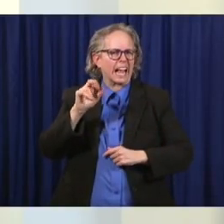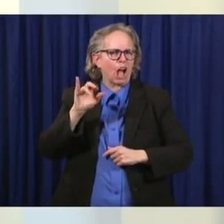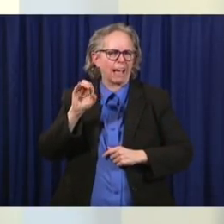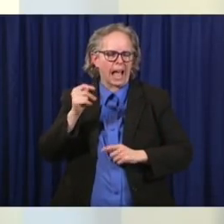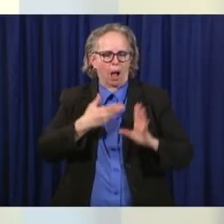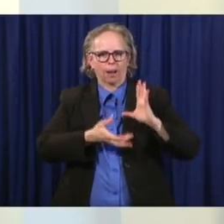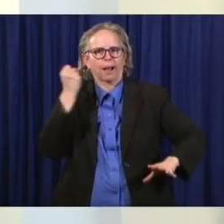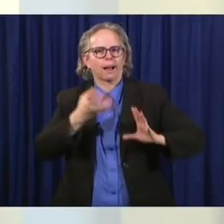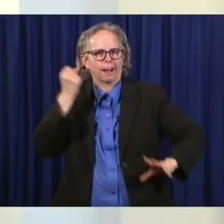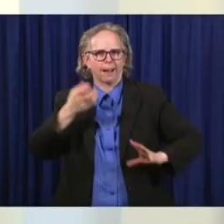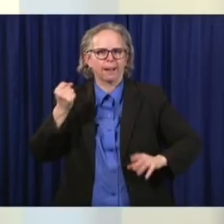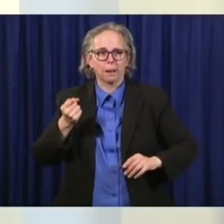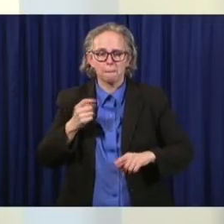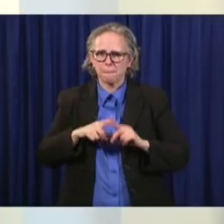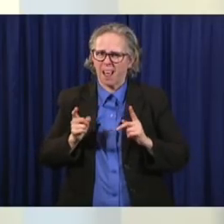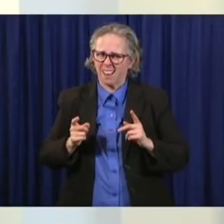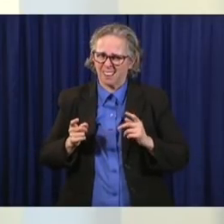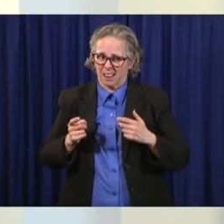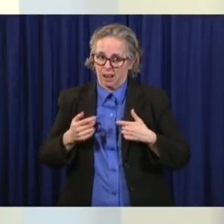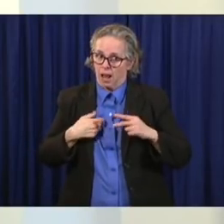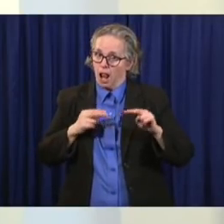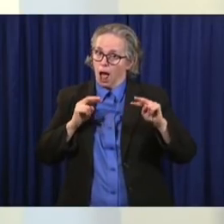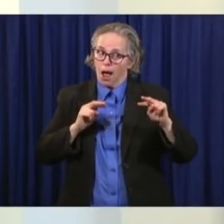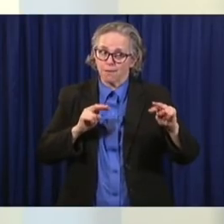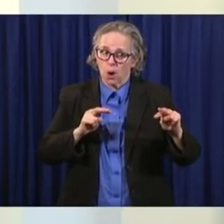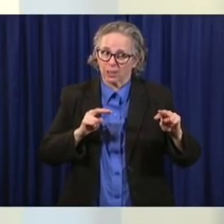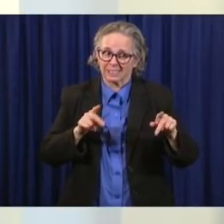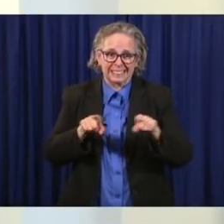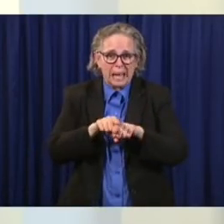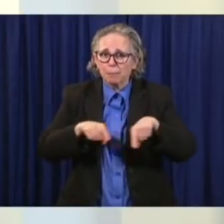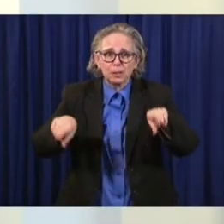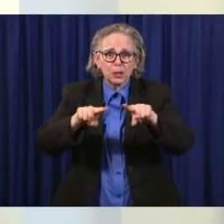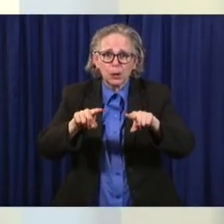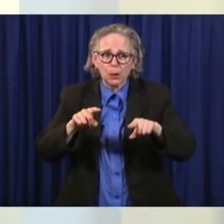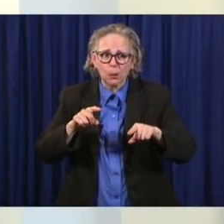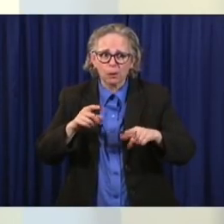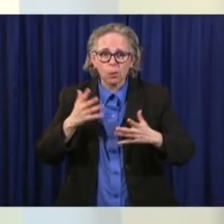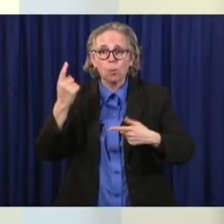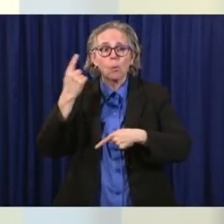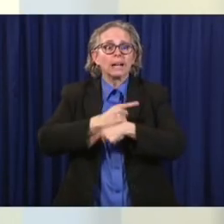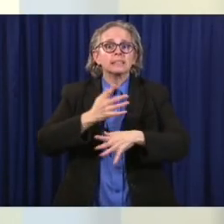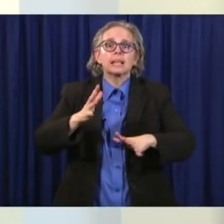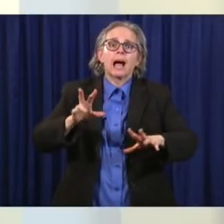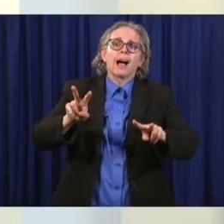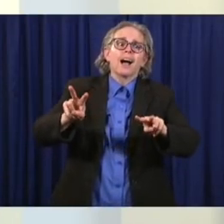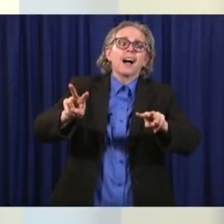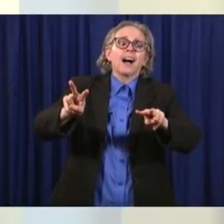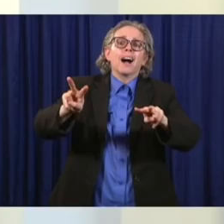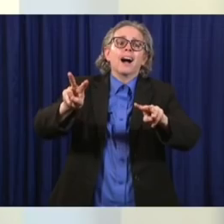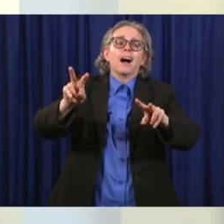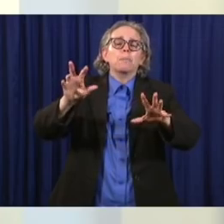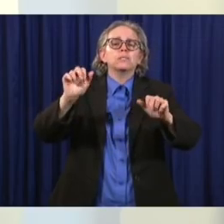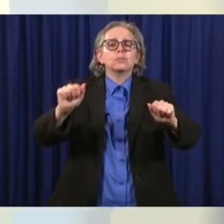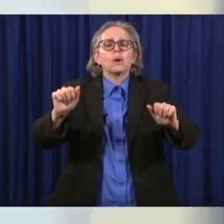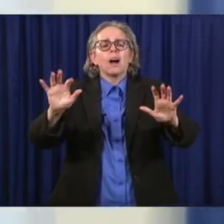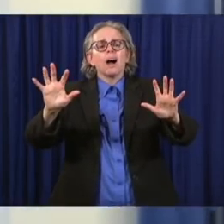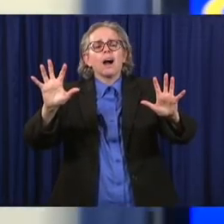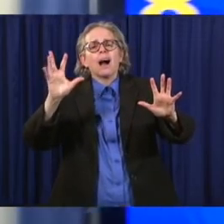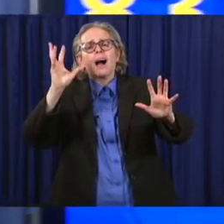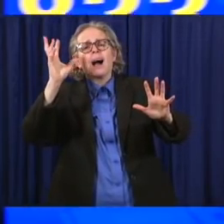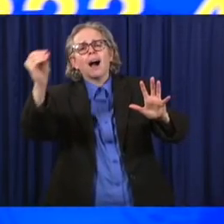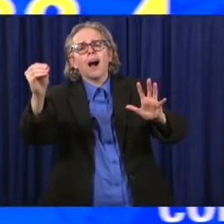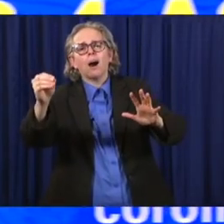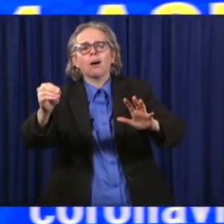but it's something I look forward to like everyone else. There'll be a day for me and for all of us.